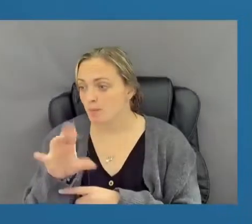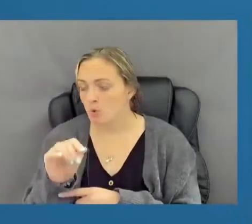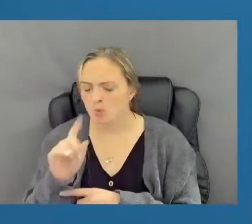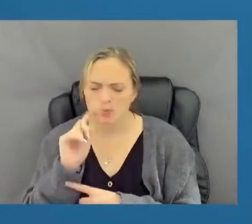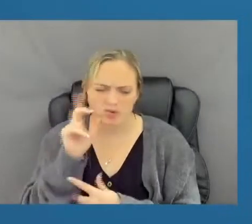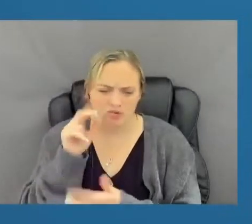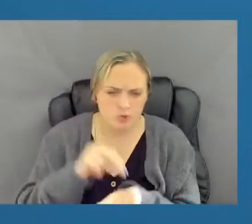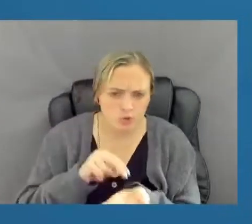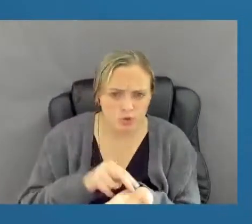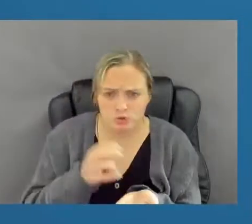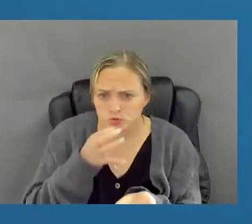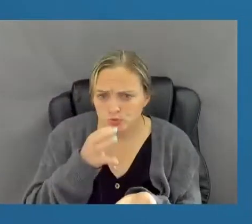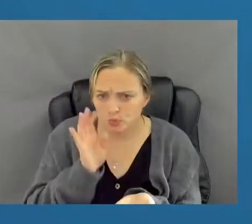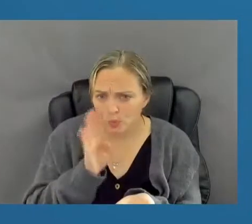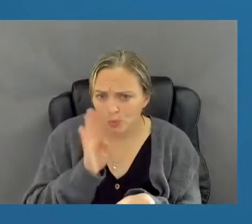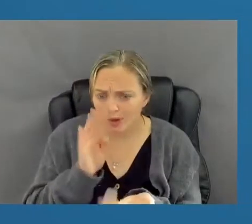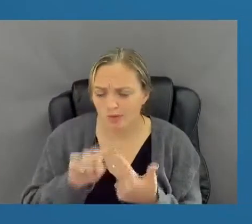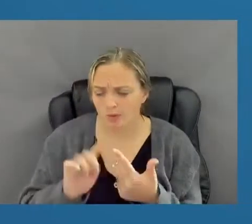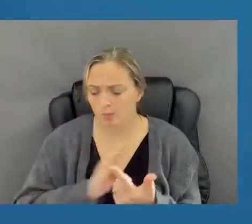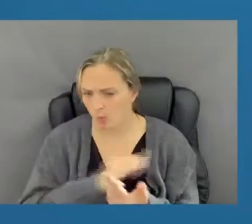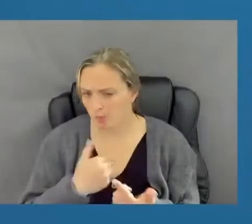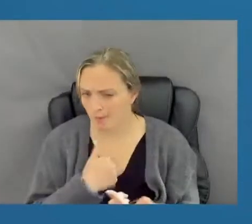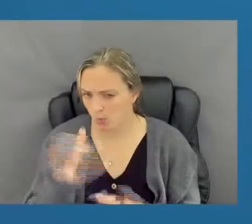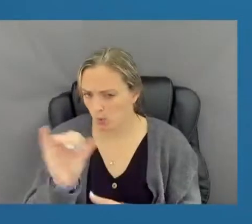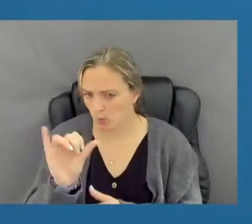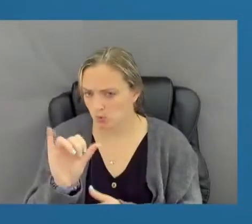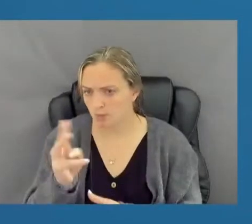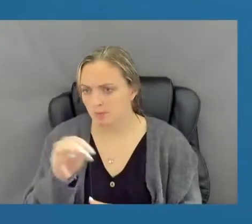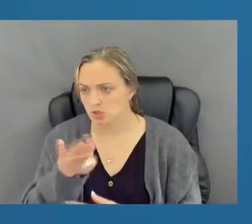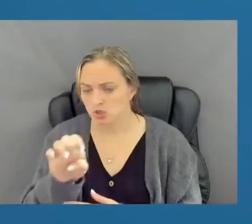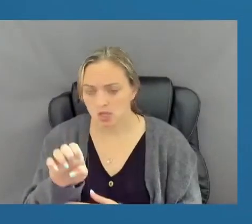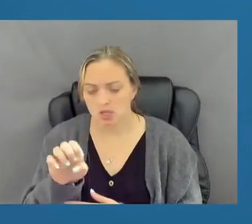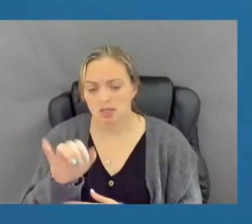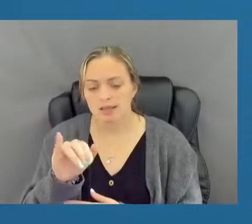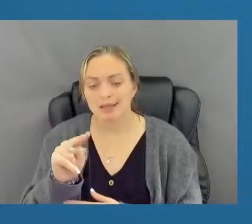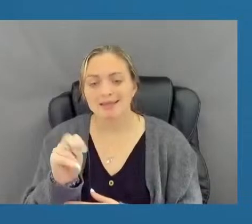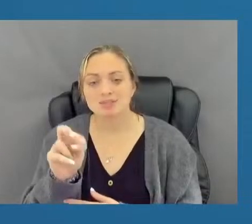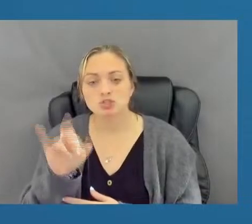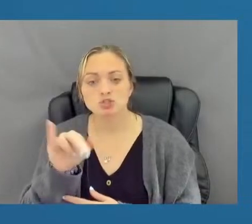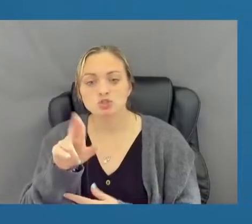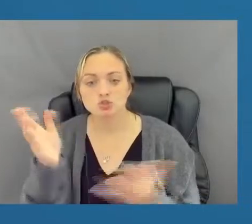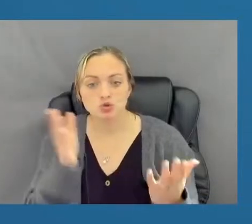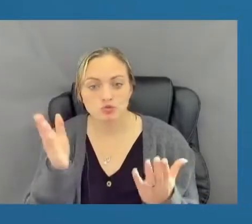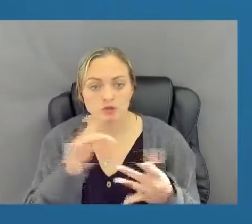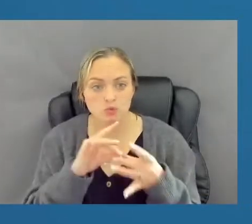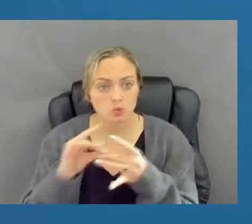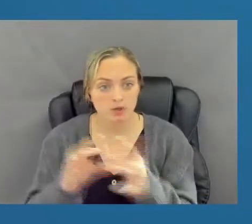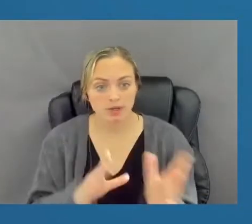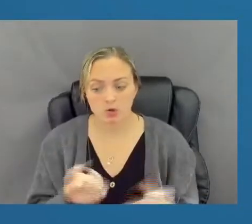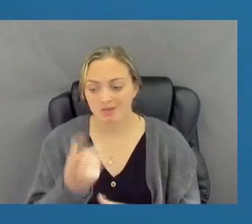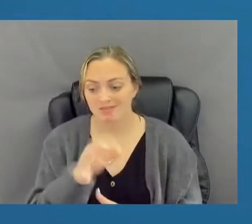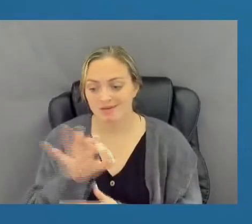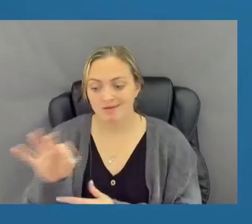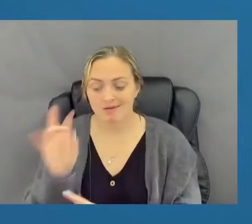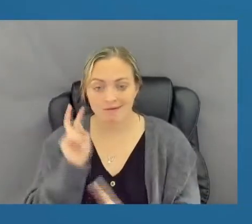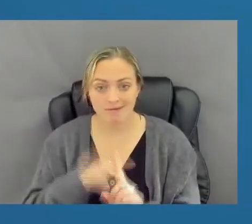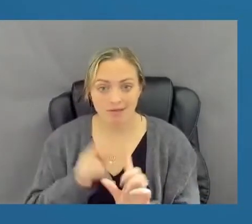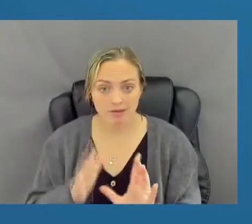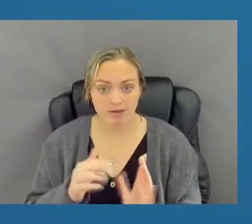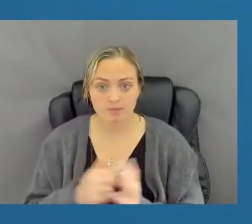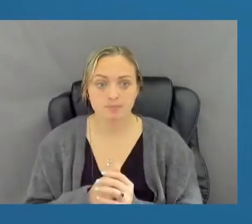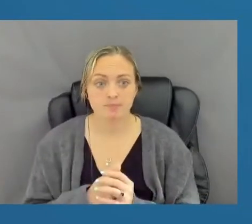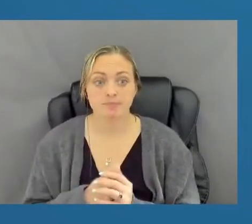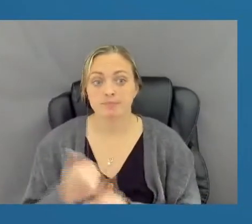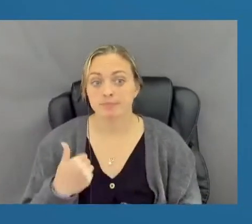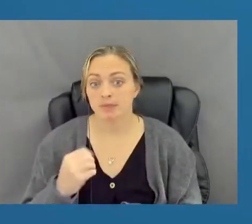the Interfaith Hospital and a board member. Michelle Ned, the in-service coordinator and 1199 delegate. And also, Assembly members,